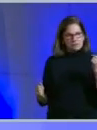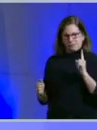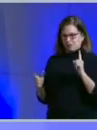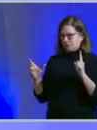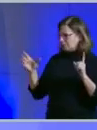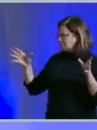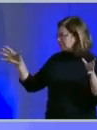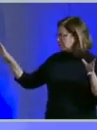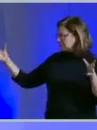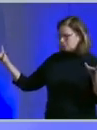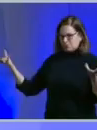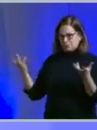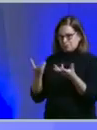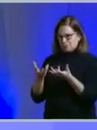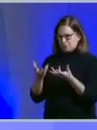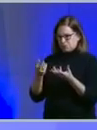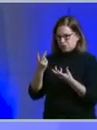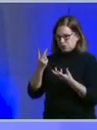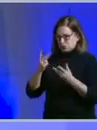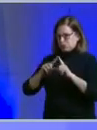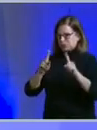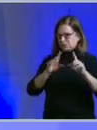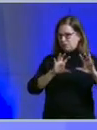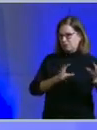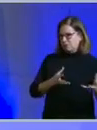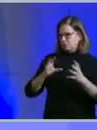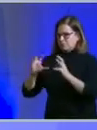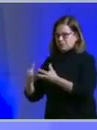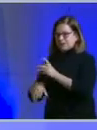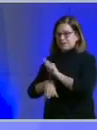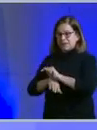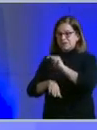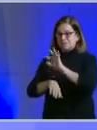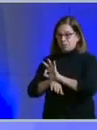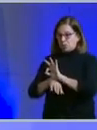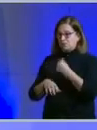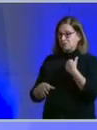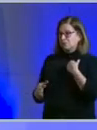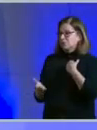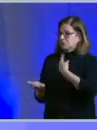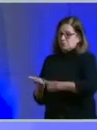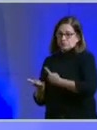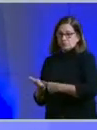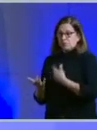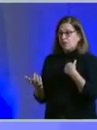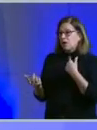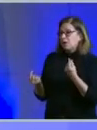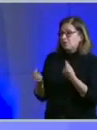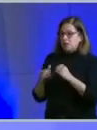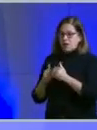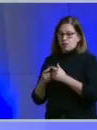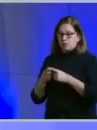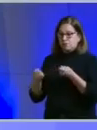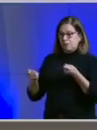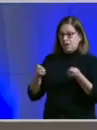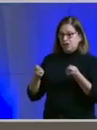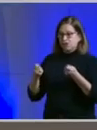District of Columbia, but they're doing what they want to do. We need to get them to do what we want them to